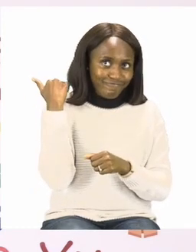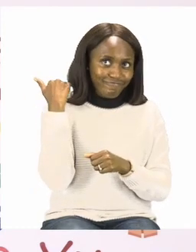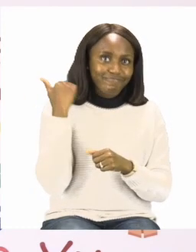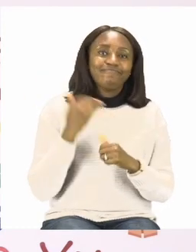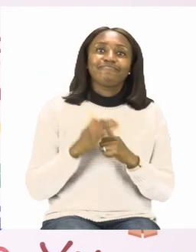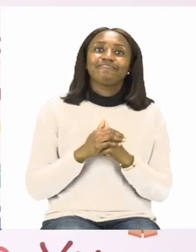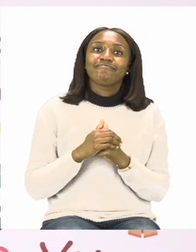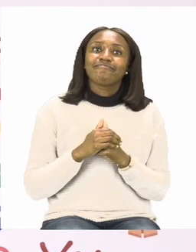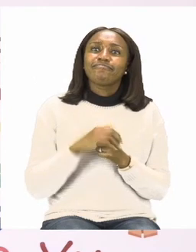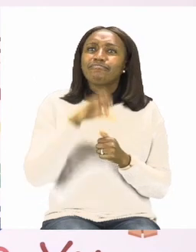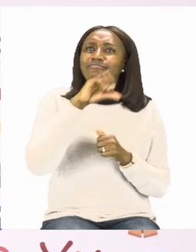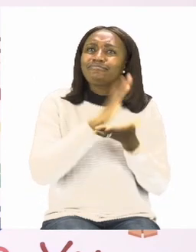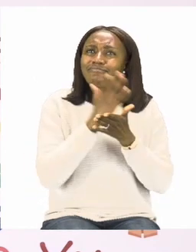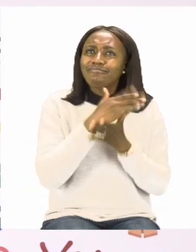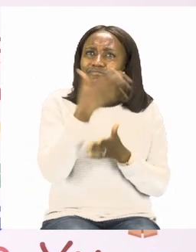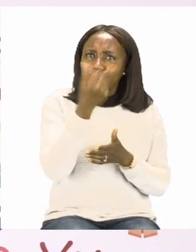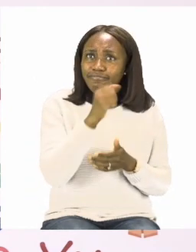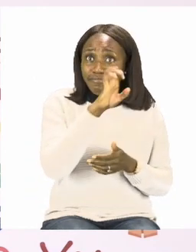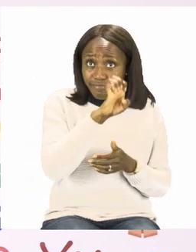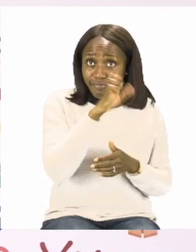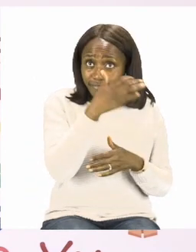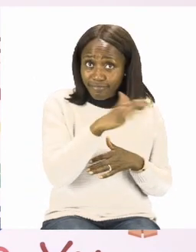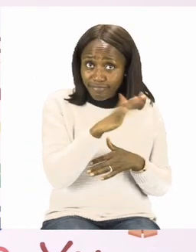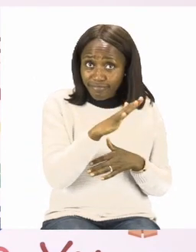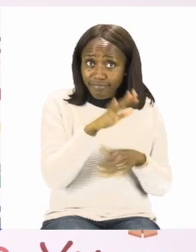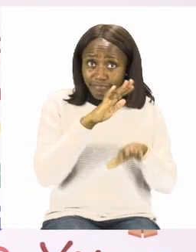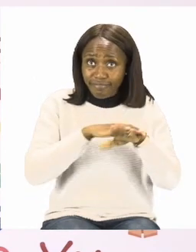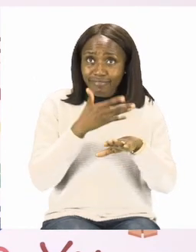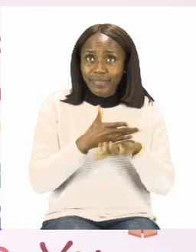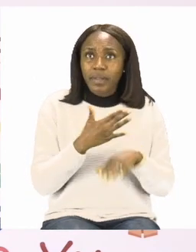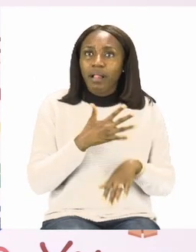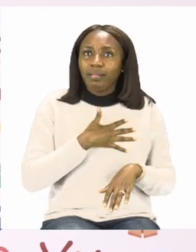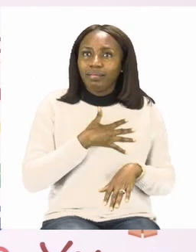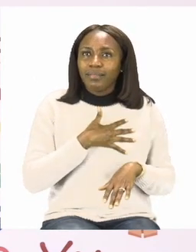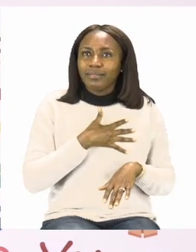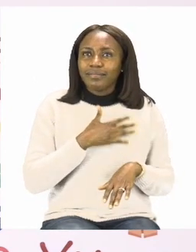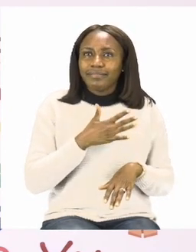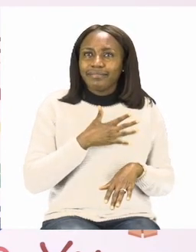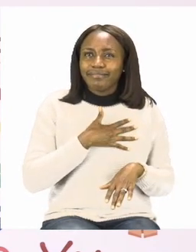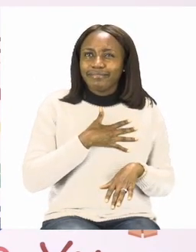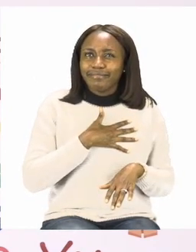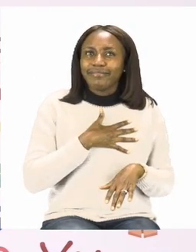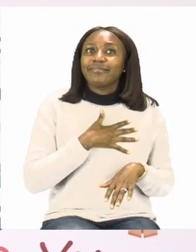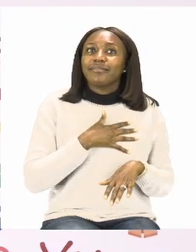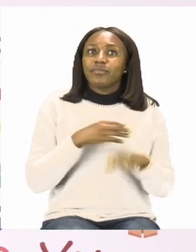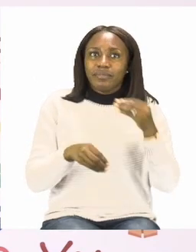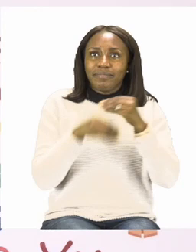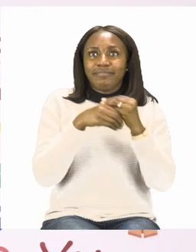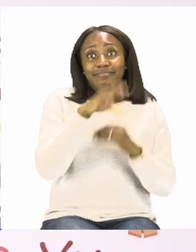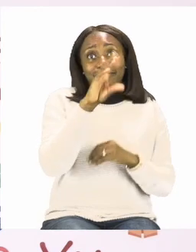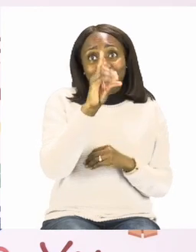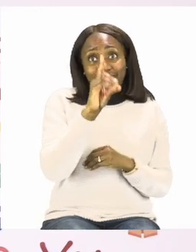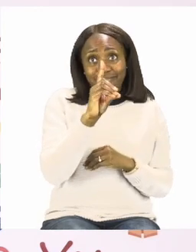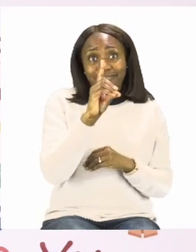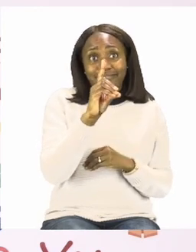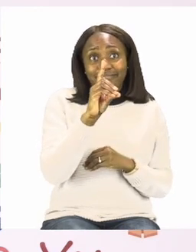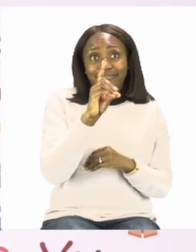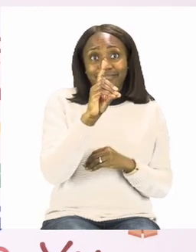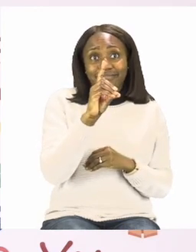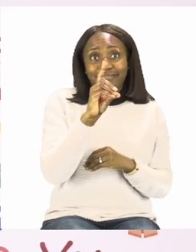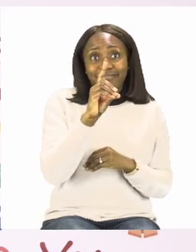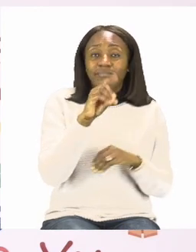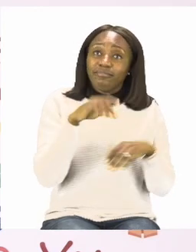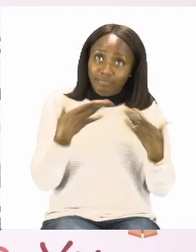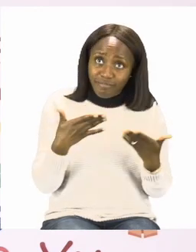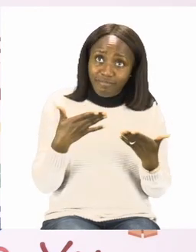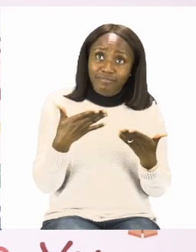that already have an e, like the word like, we just add a d. Then